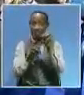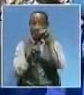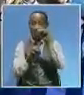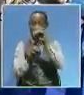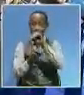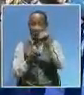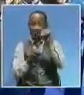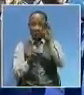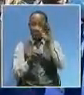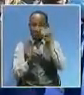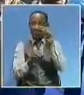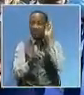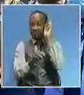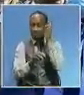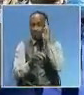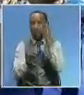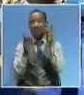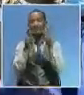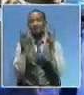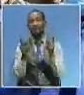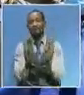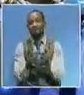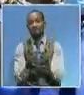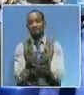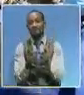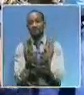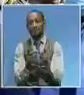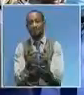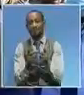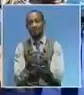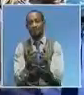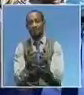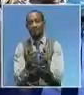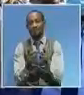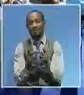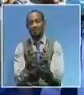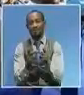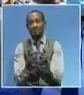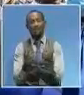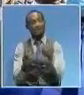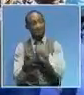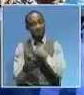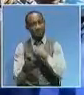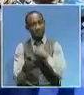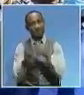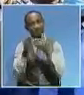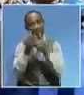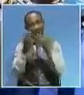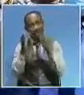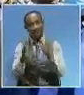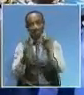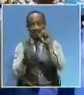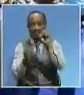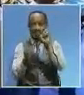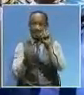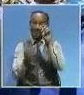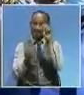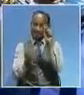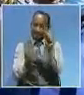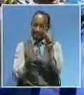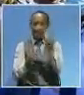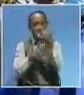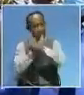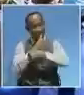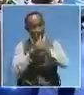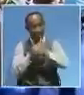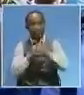historical sites. Our position is very clear. I'm an elder in the Adventist Church, but also as a country, we're a Christian